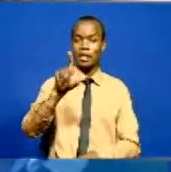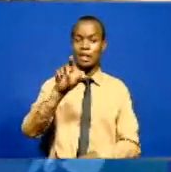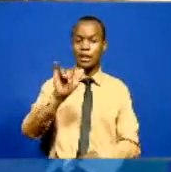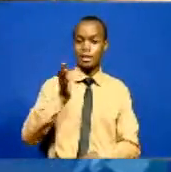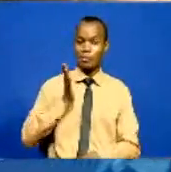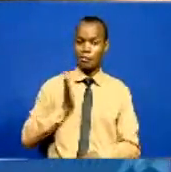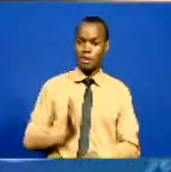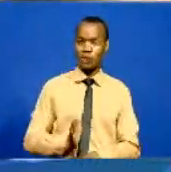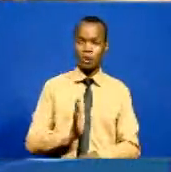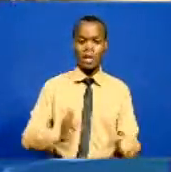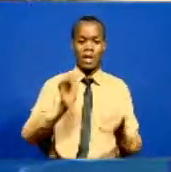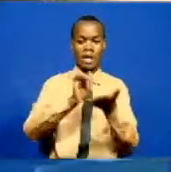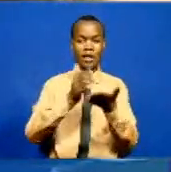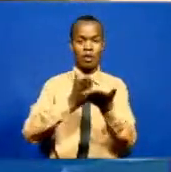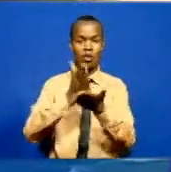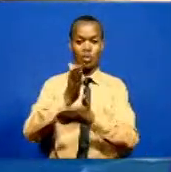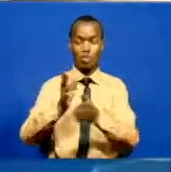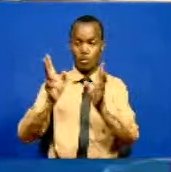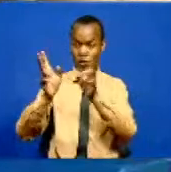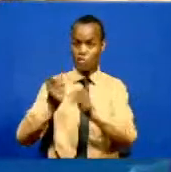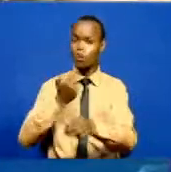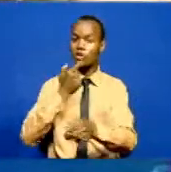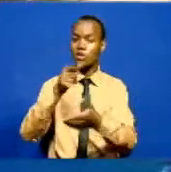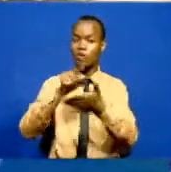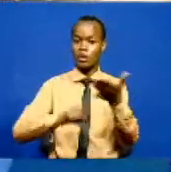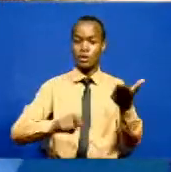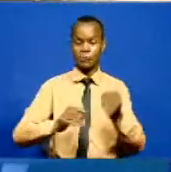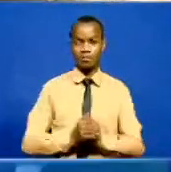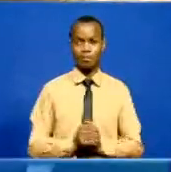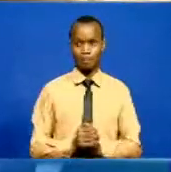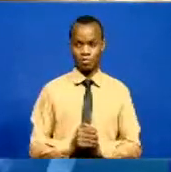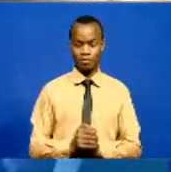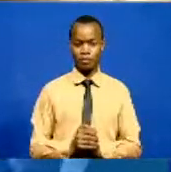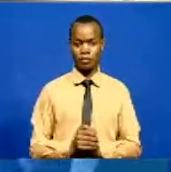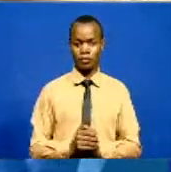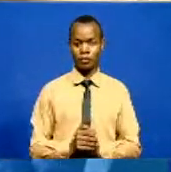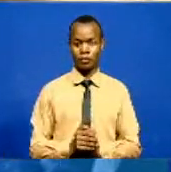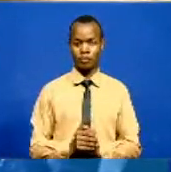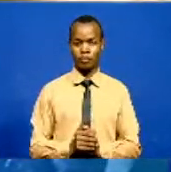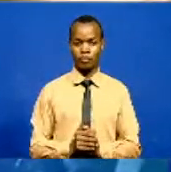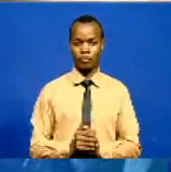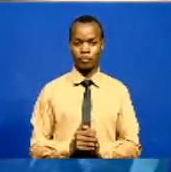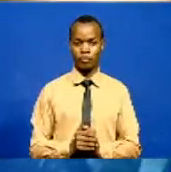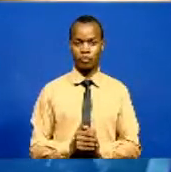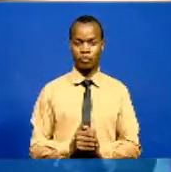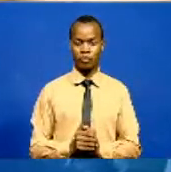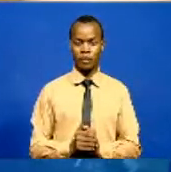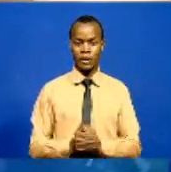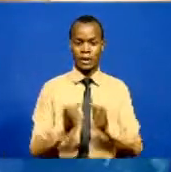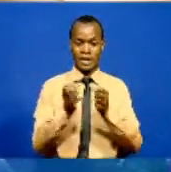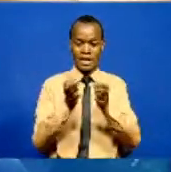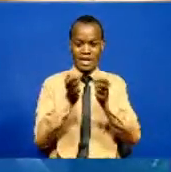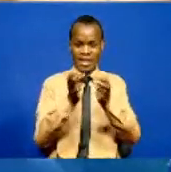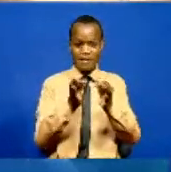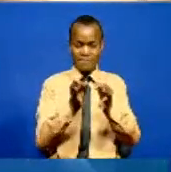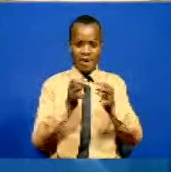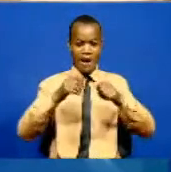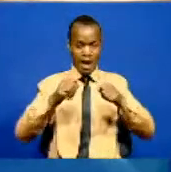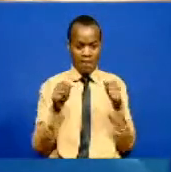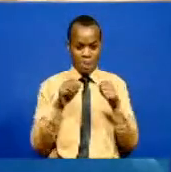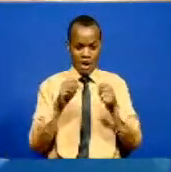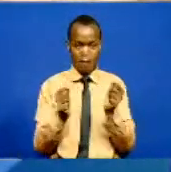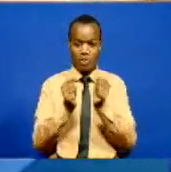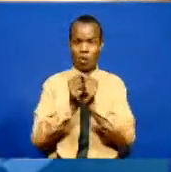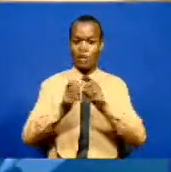again, in one of his quotes, says the following: if we have been pleased with life, we